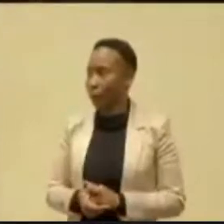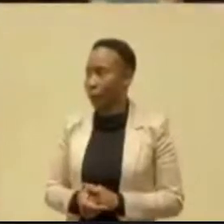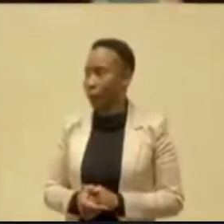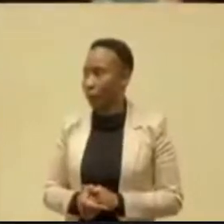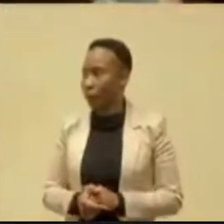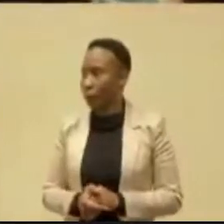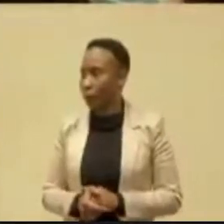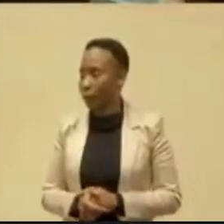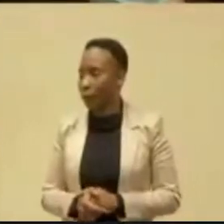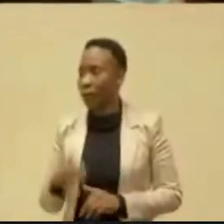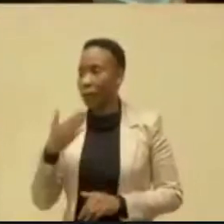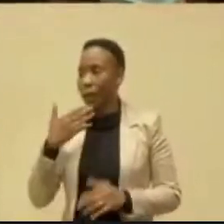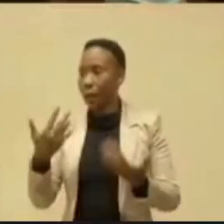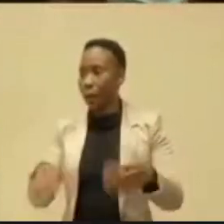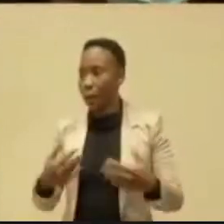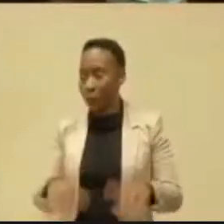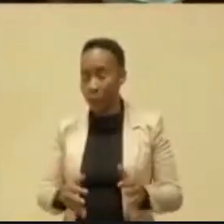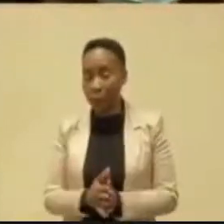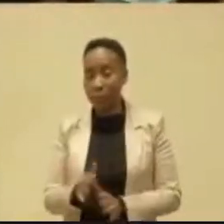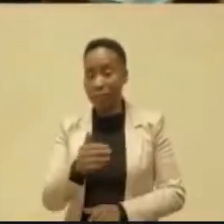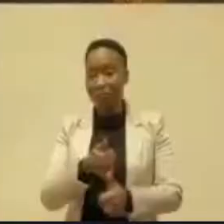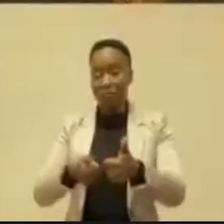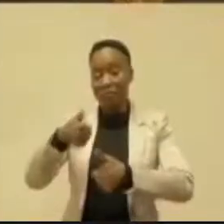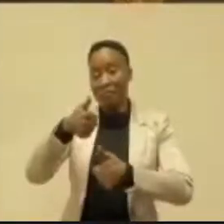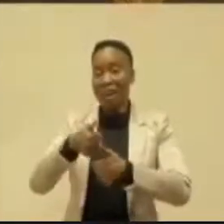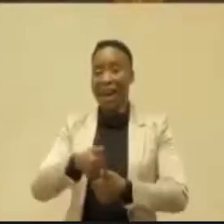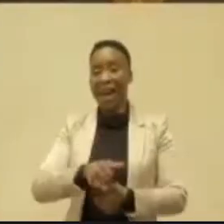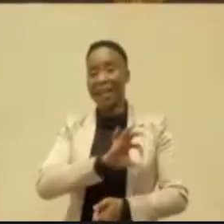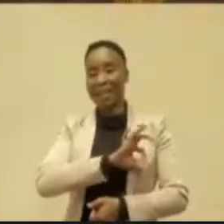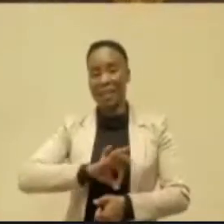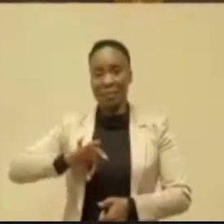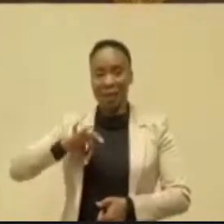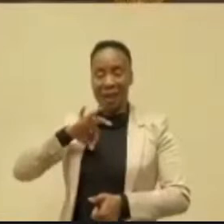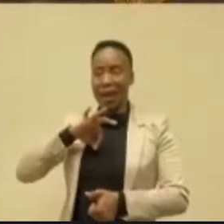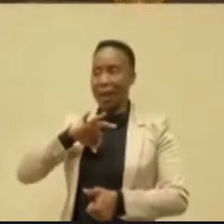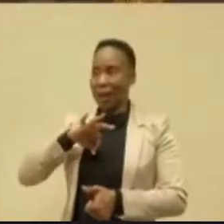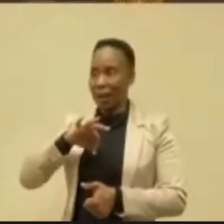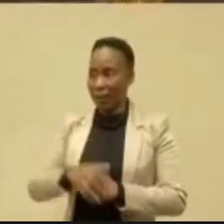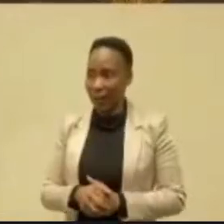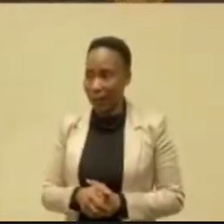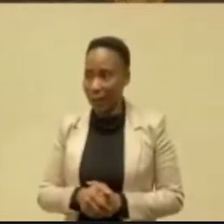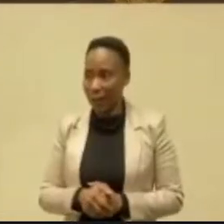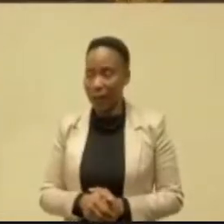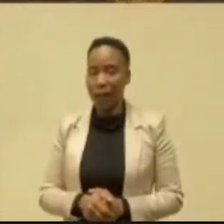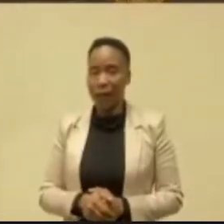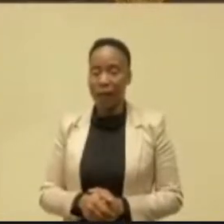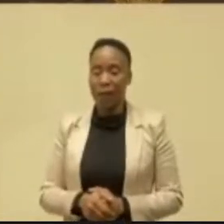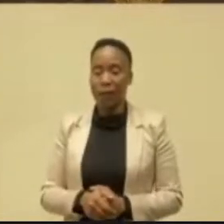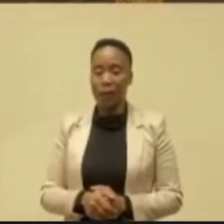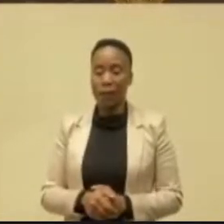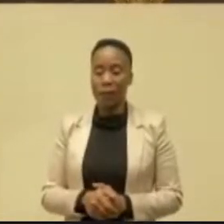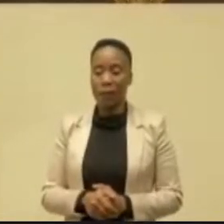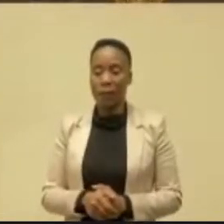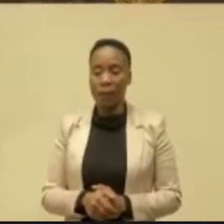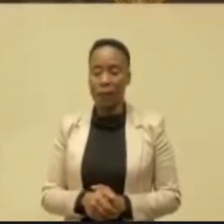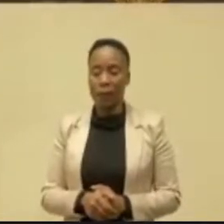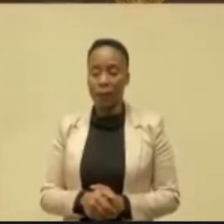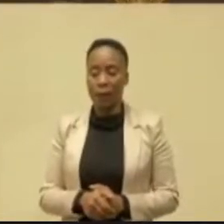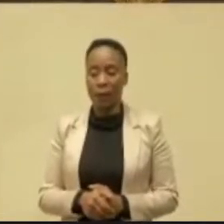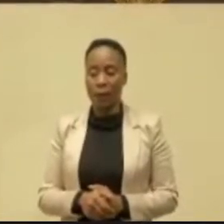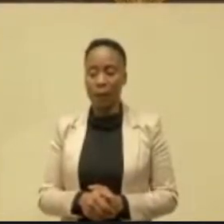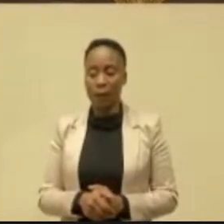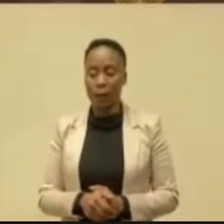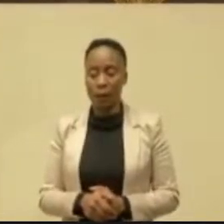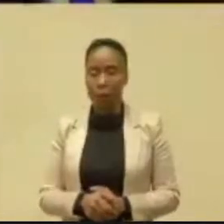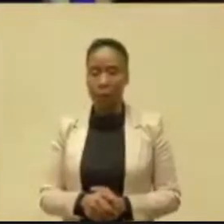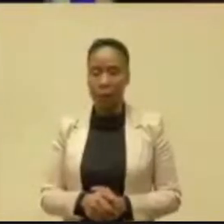thank you very much to my executive mia we will we will we will do that uh a thing of